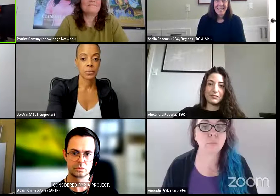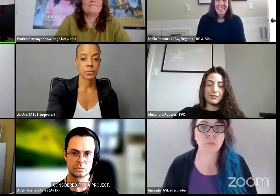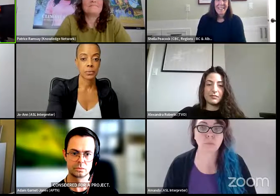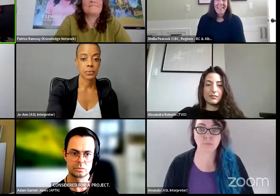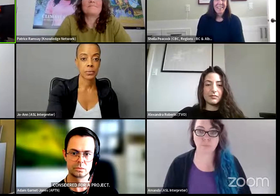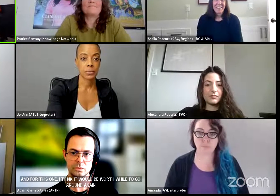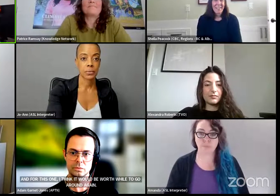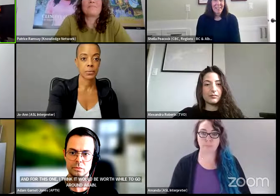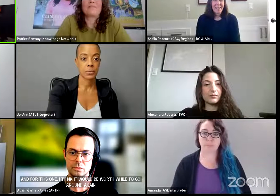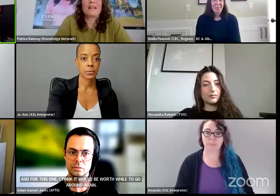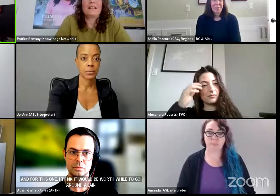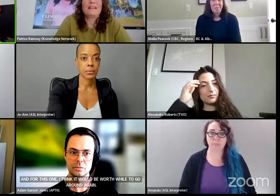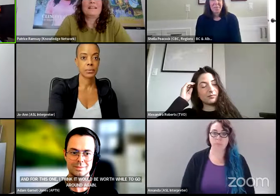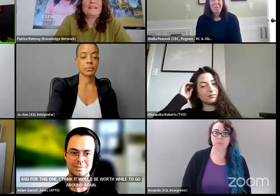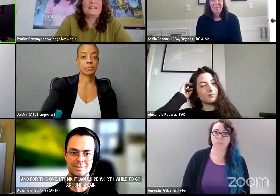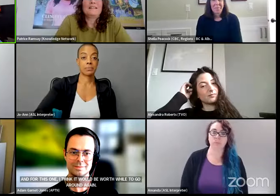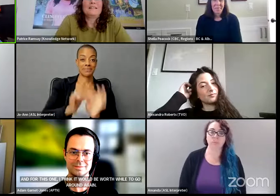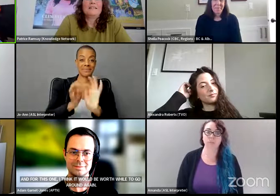I will, Uytae.